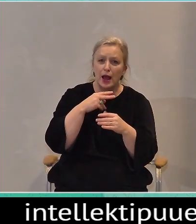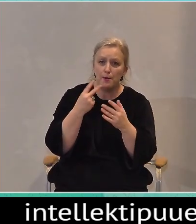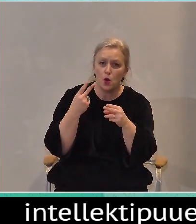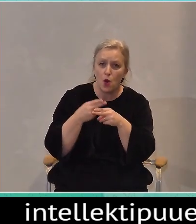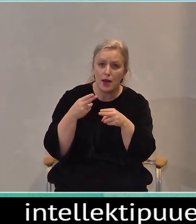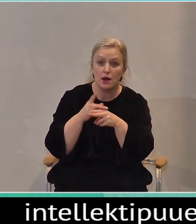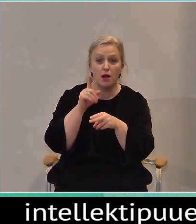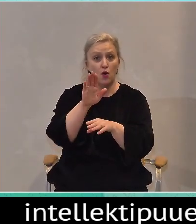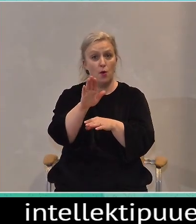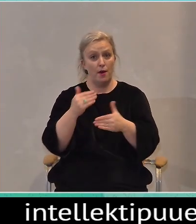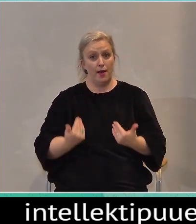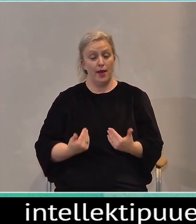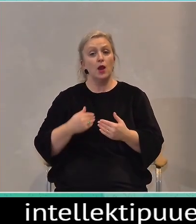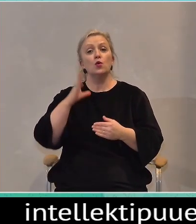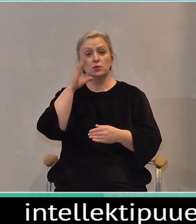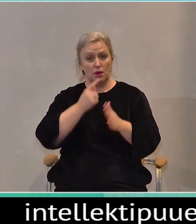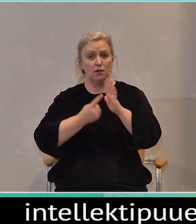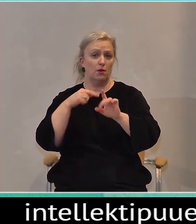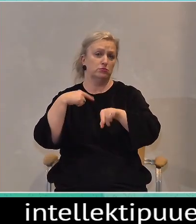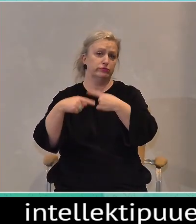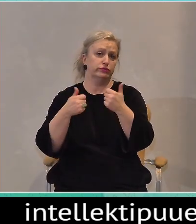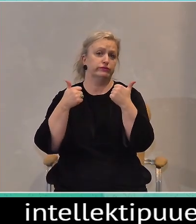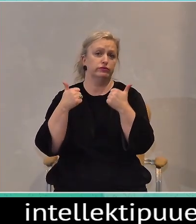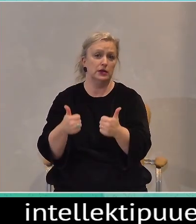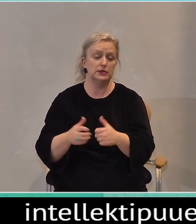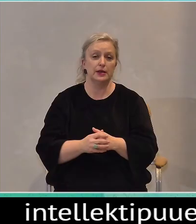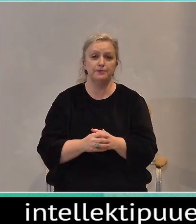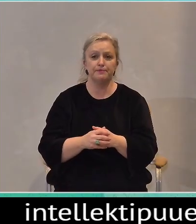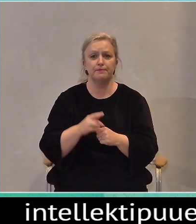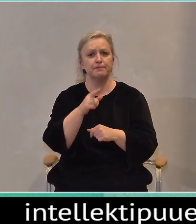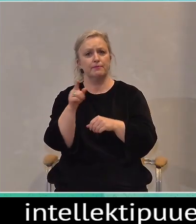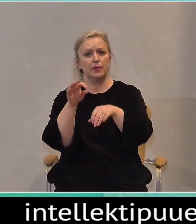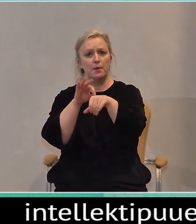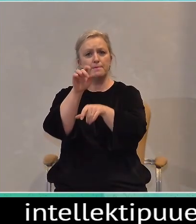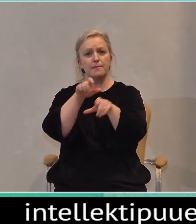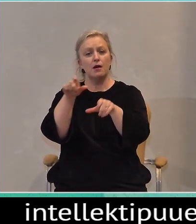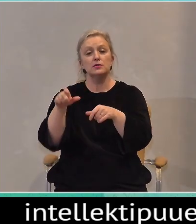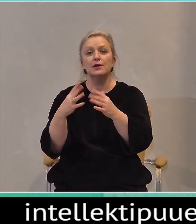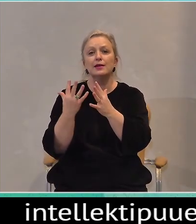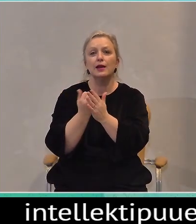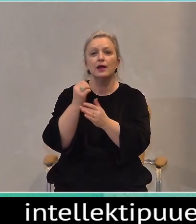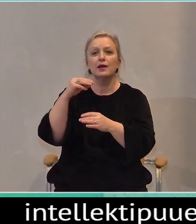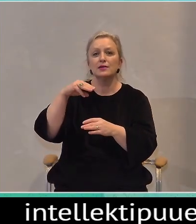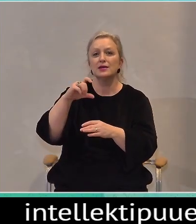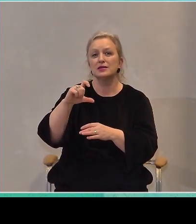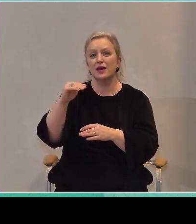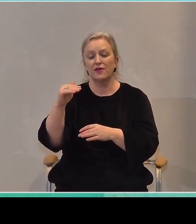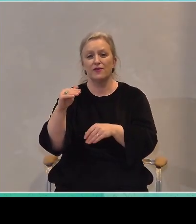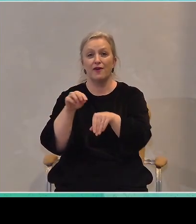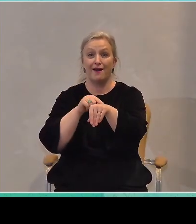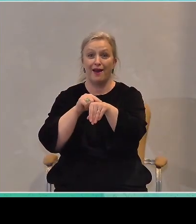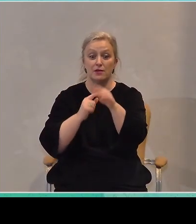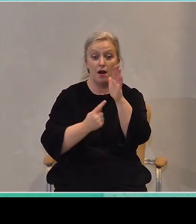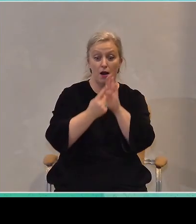dyslexia, ADHD, but were still able to cope in life just fine. And